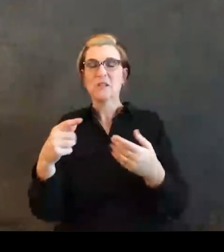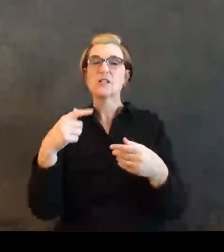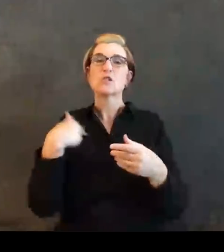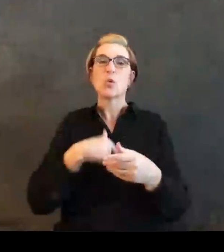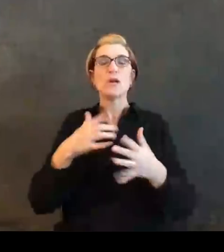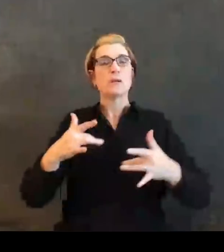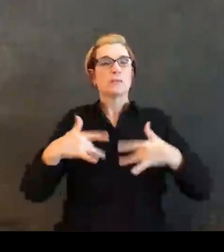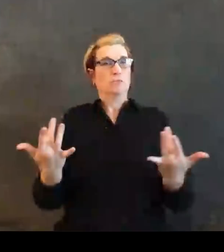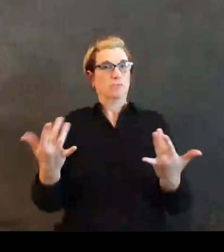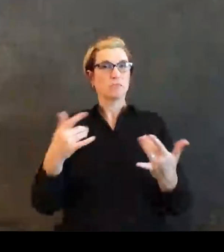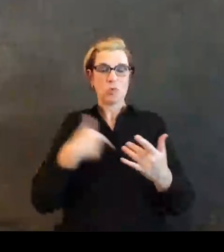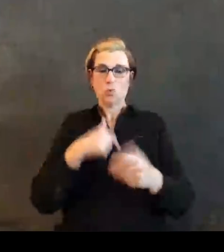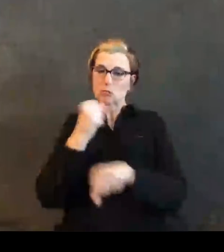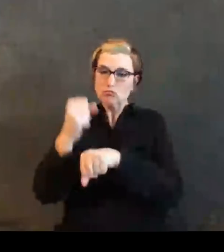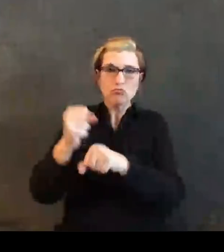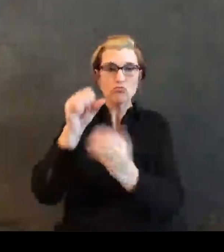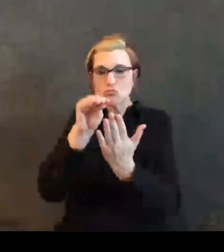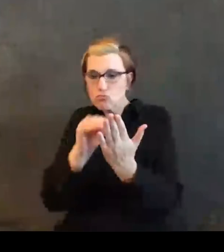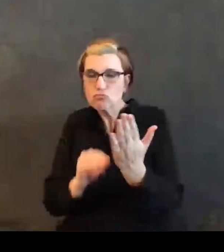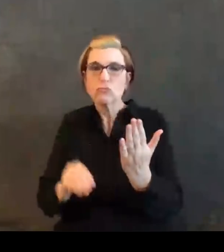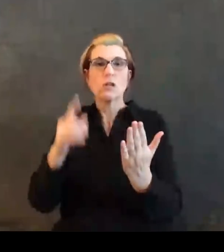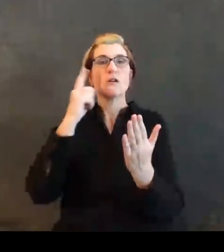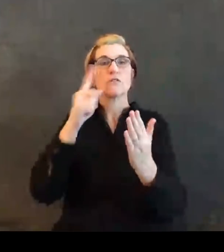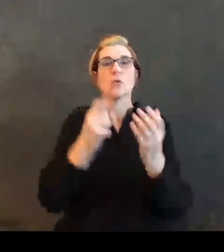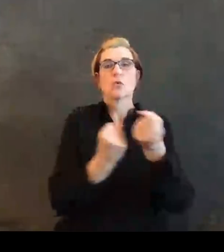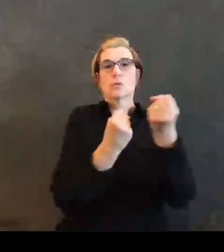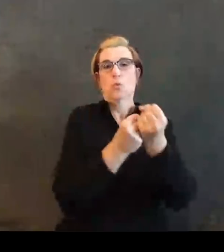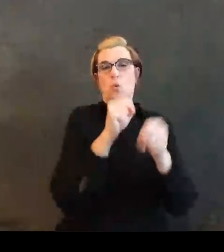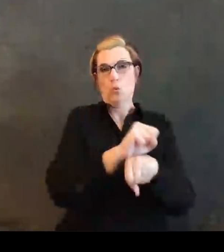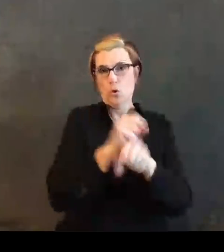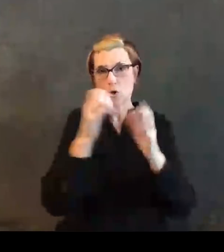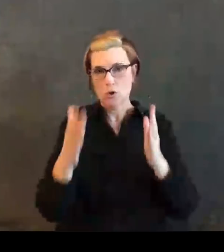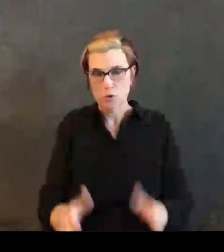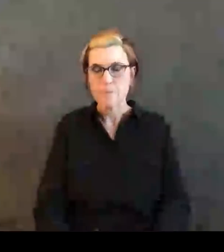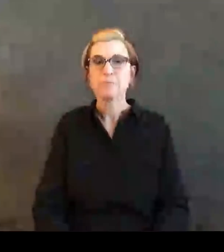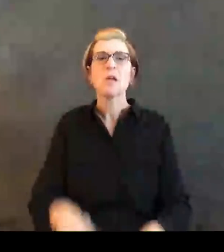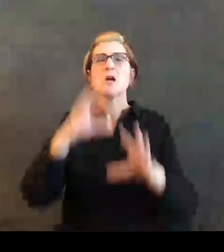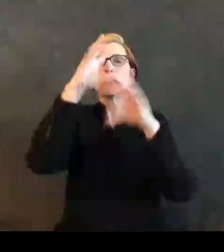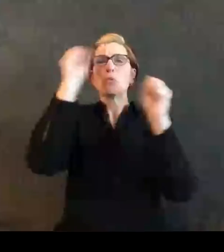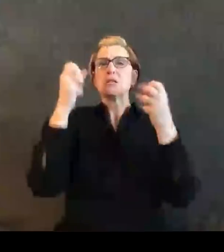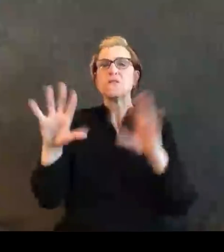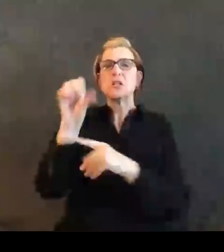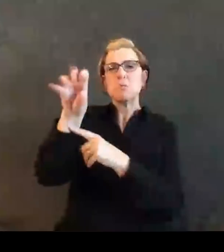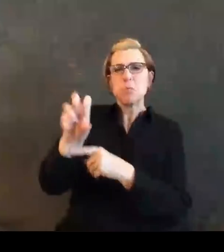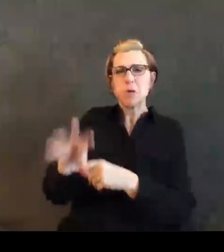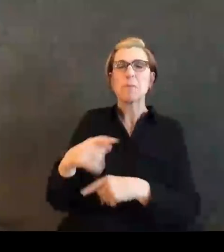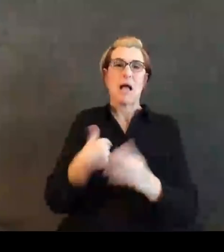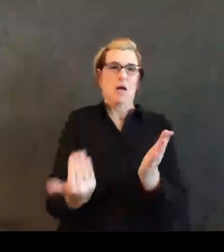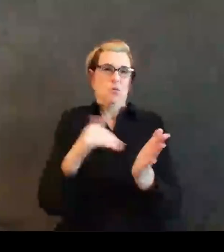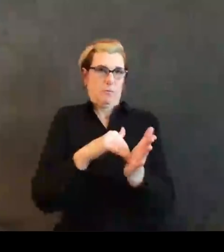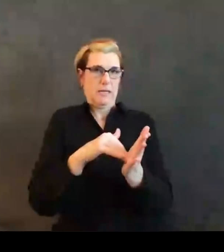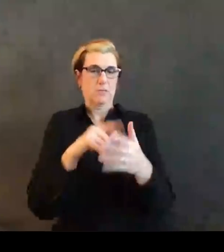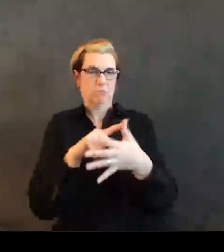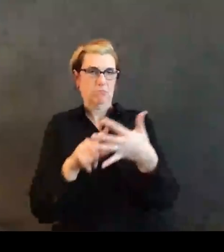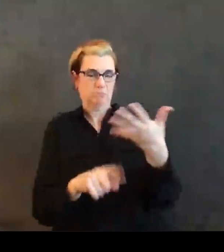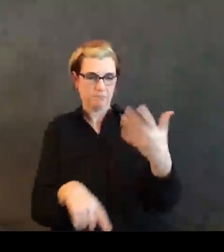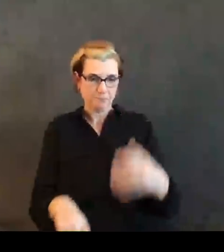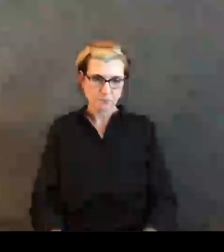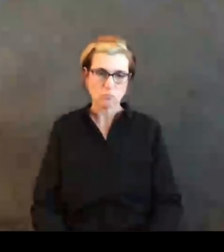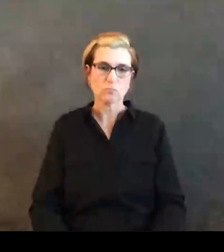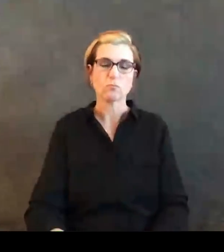American business in this situation. The President has outlined many of these, but let me just quickly go through them. Again,